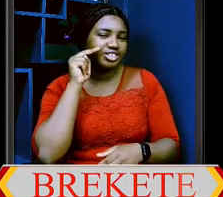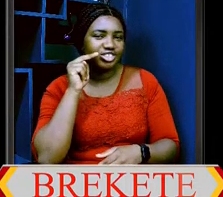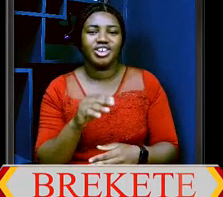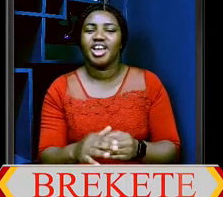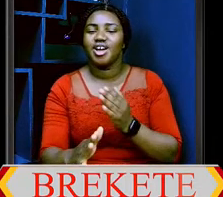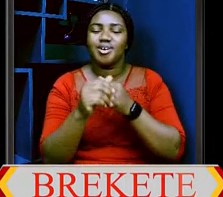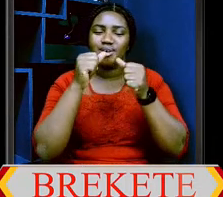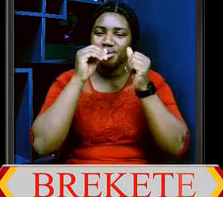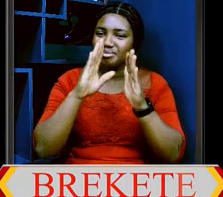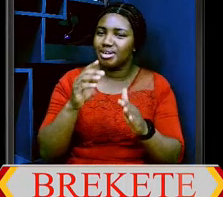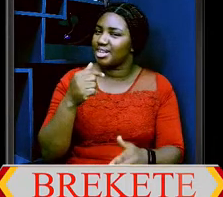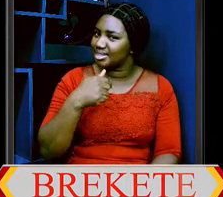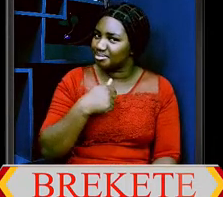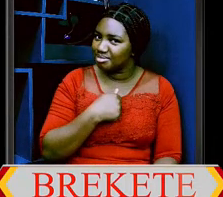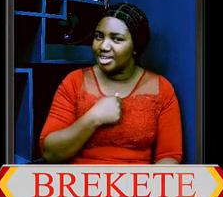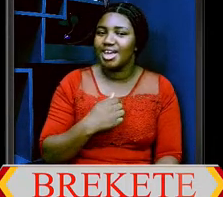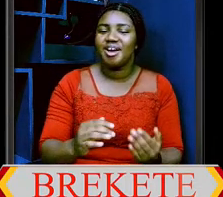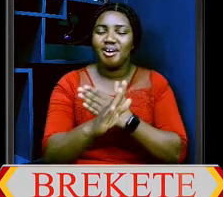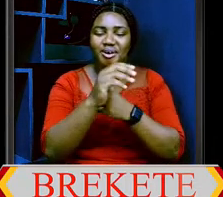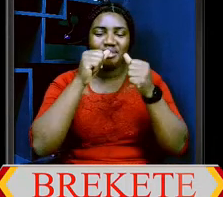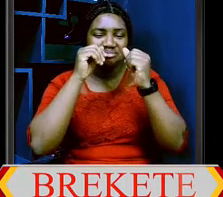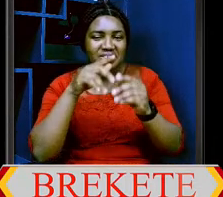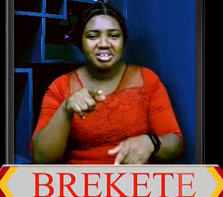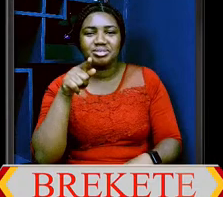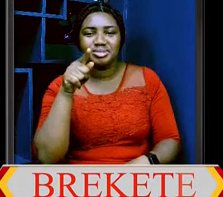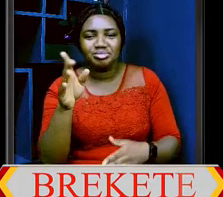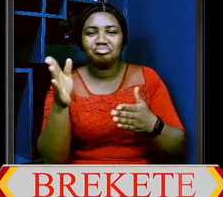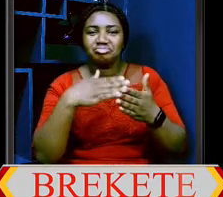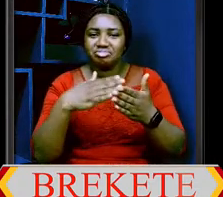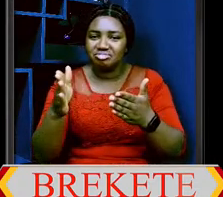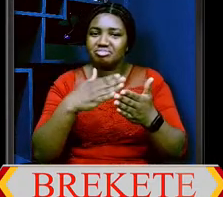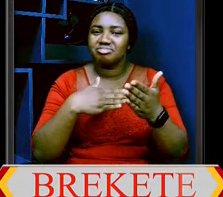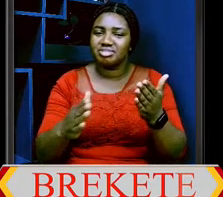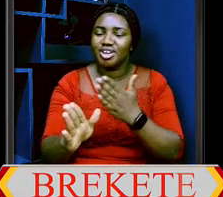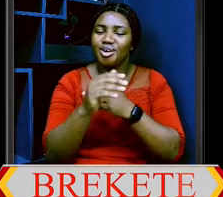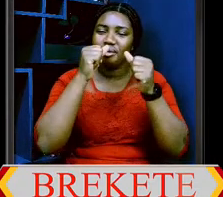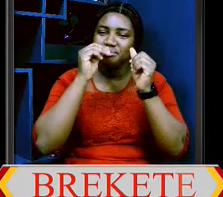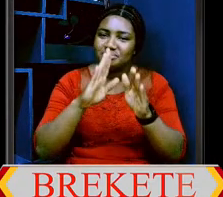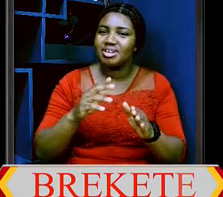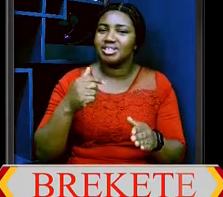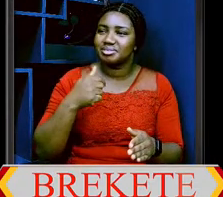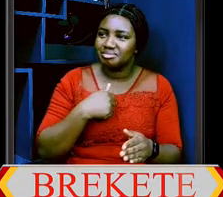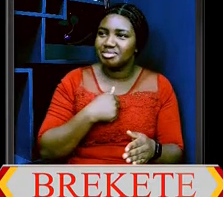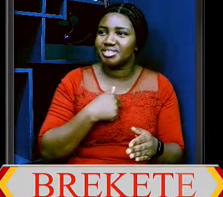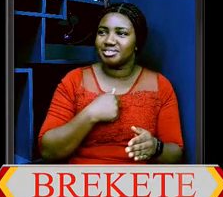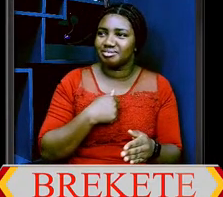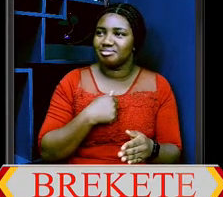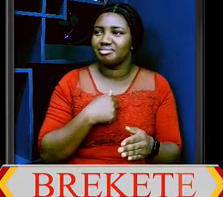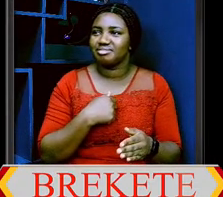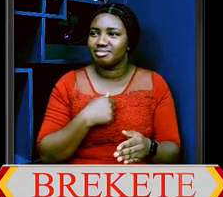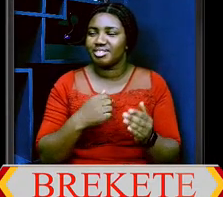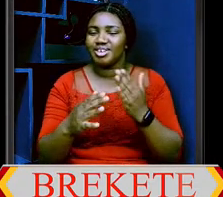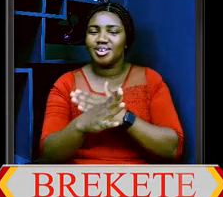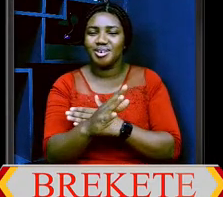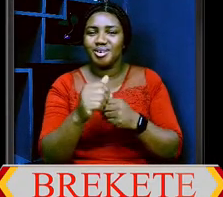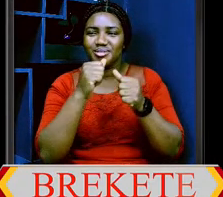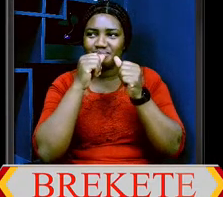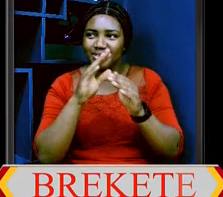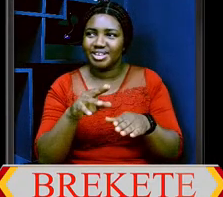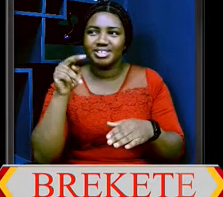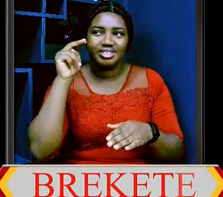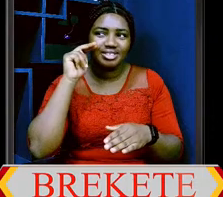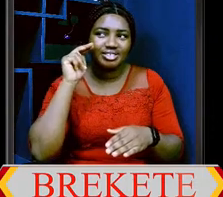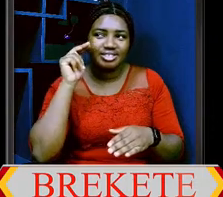you bless me amen God to bless you amen God to bless we amen God to bless us